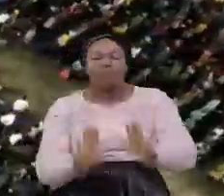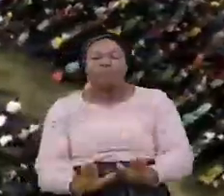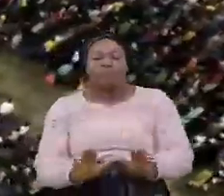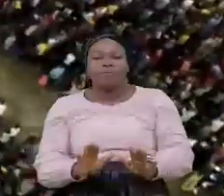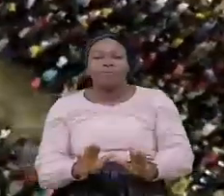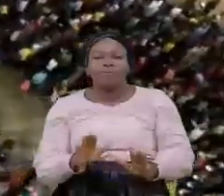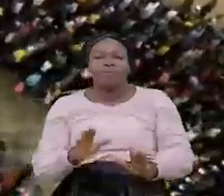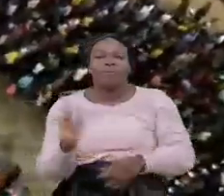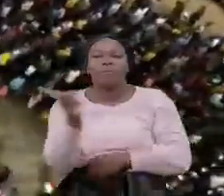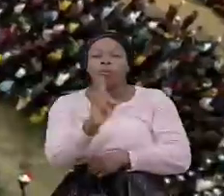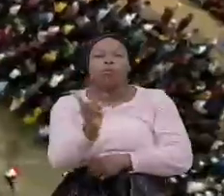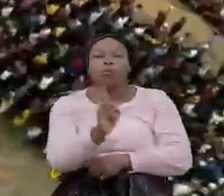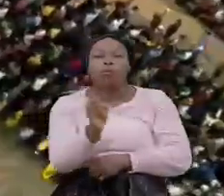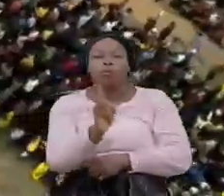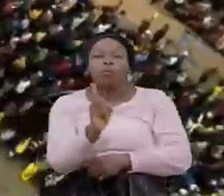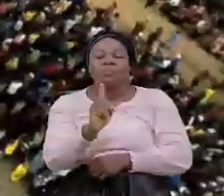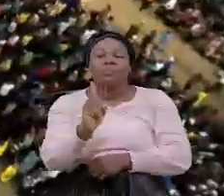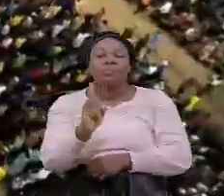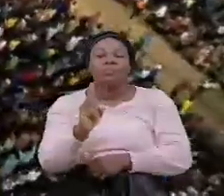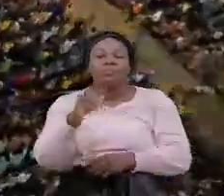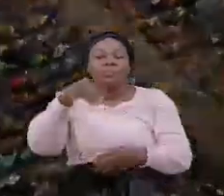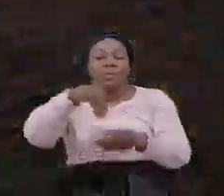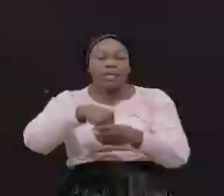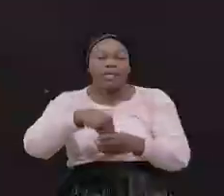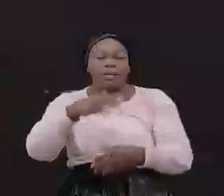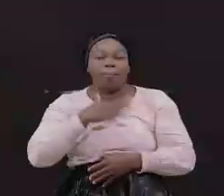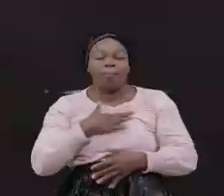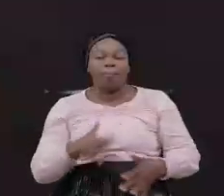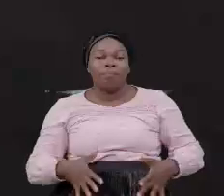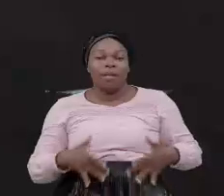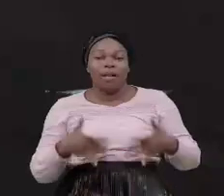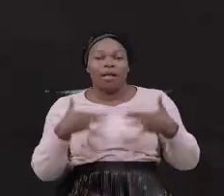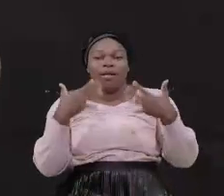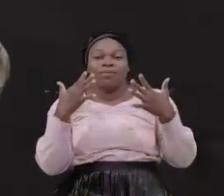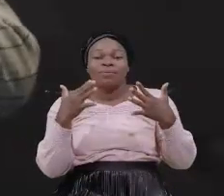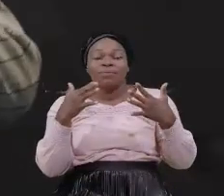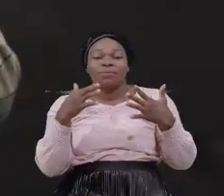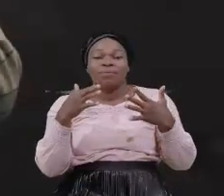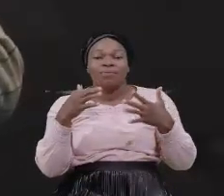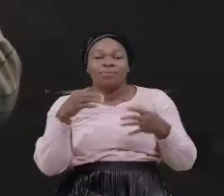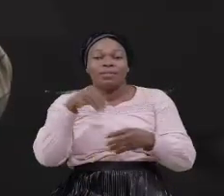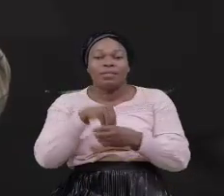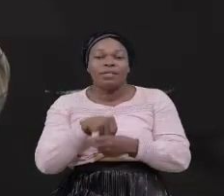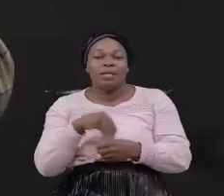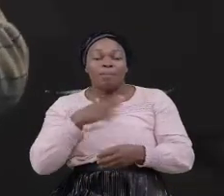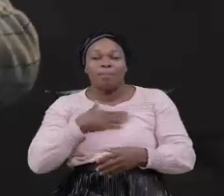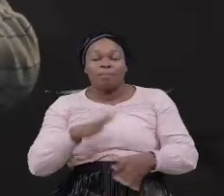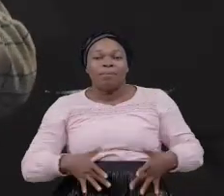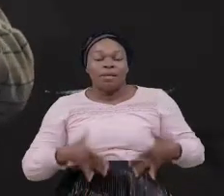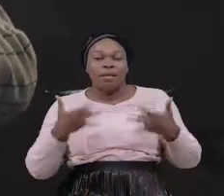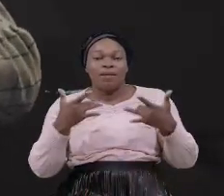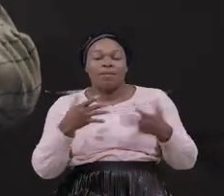Performance. Where? There in your life. It's happening tonight. I welcome